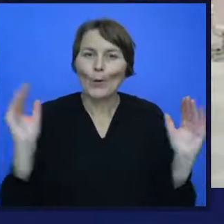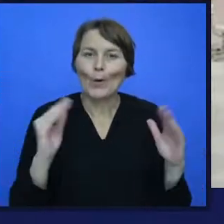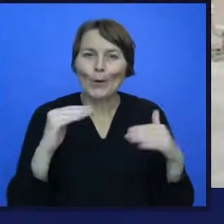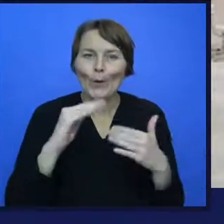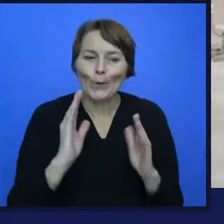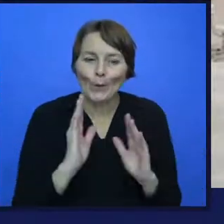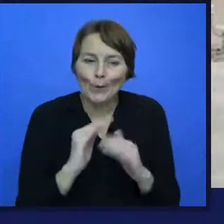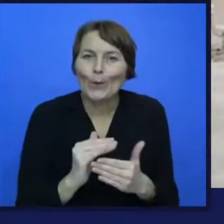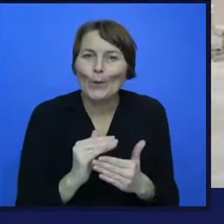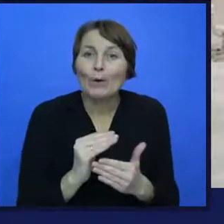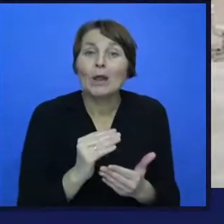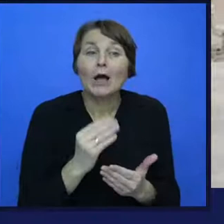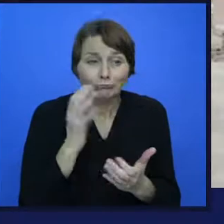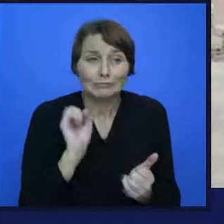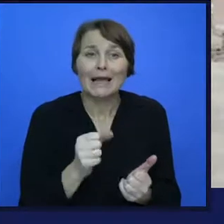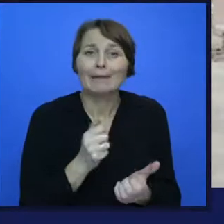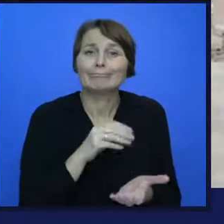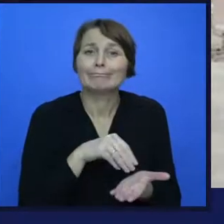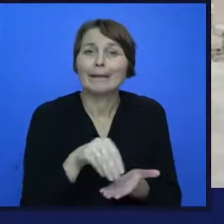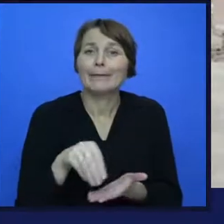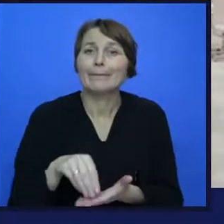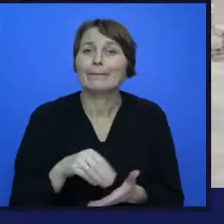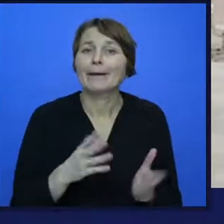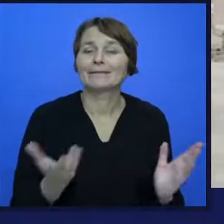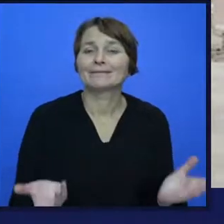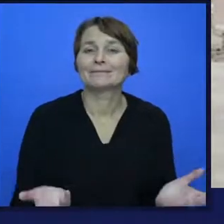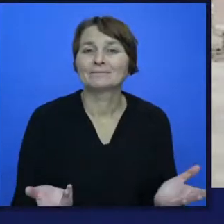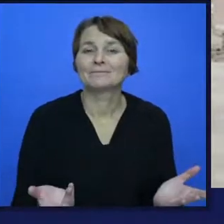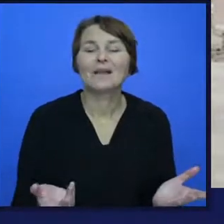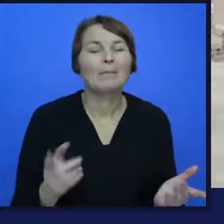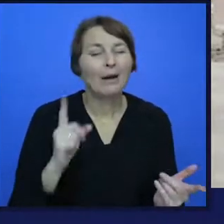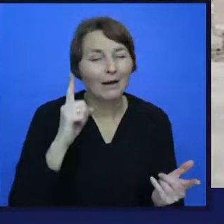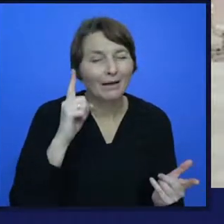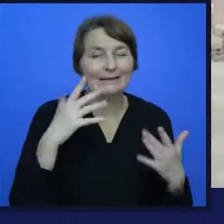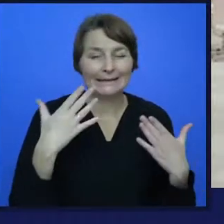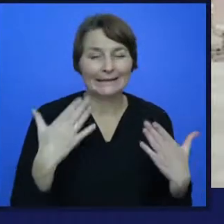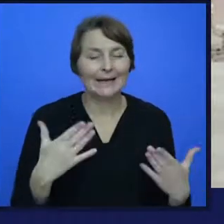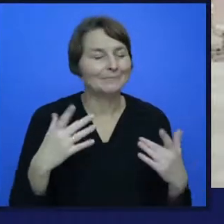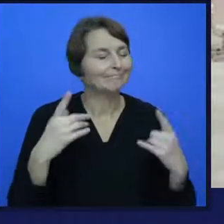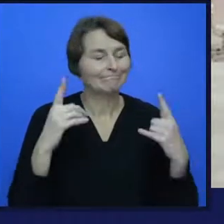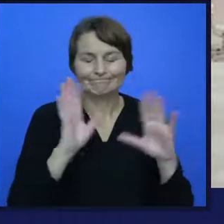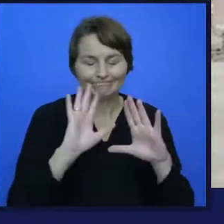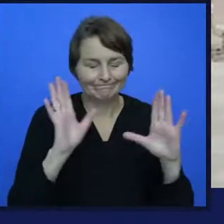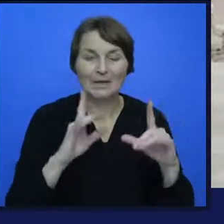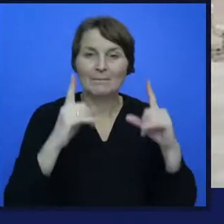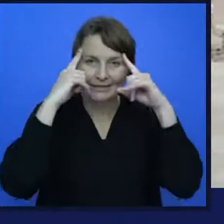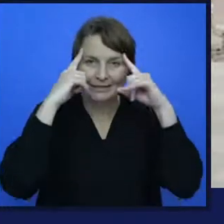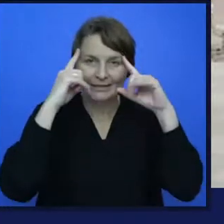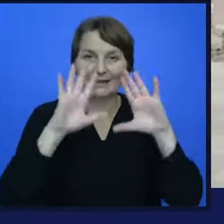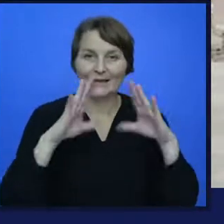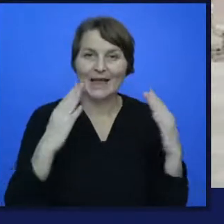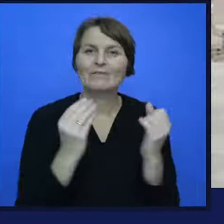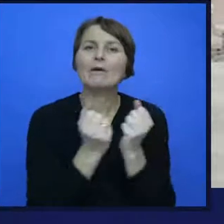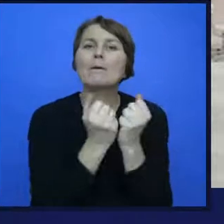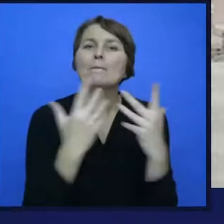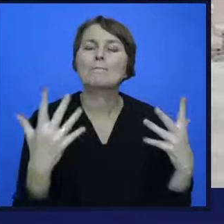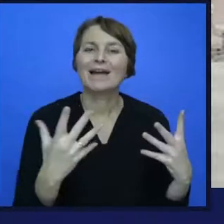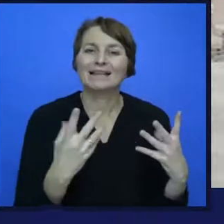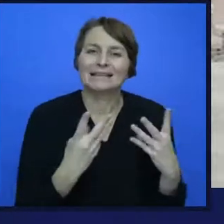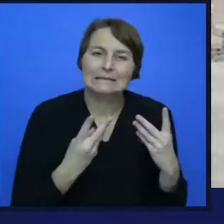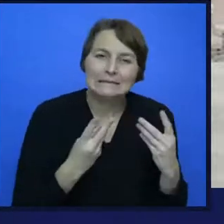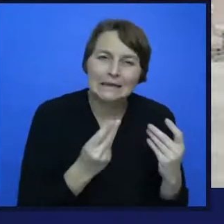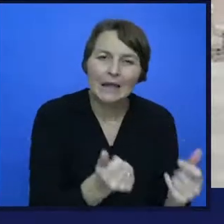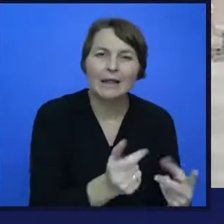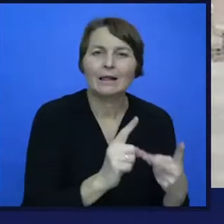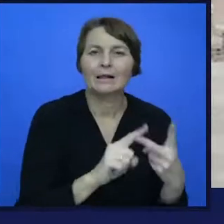with. But crucially, on the flip side, is that we're going to need the skills and the people to develop the new applications in the new